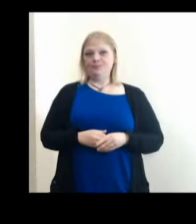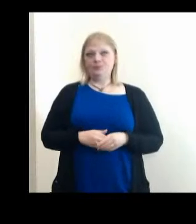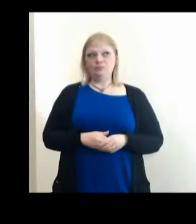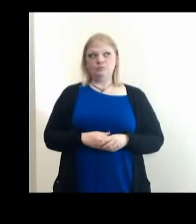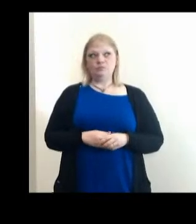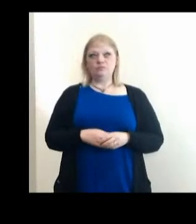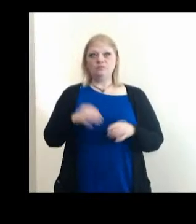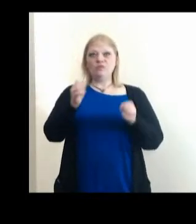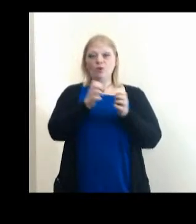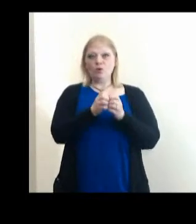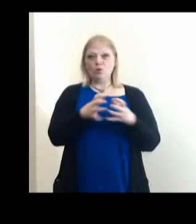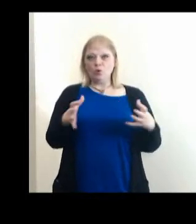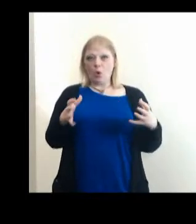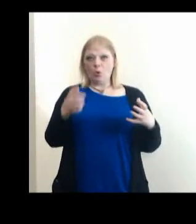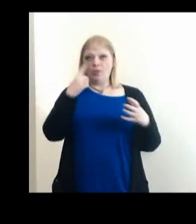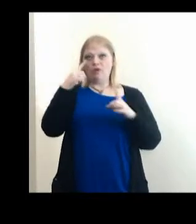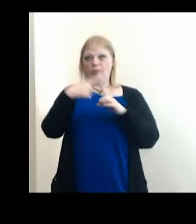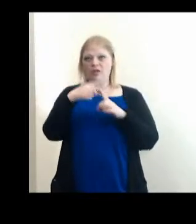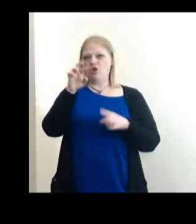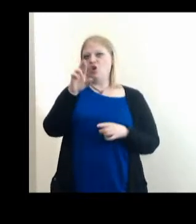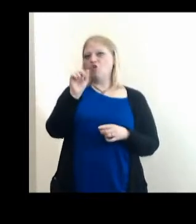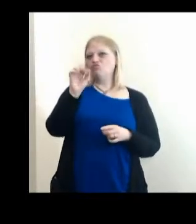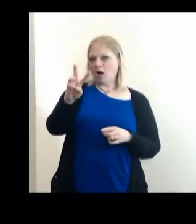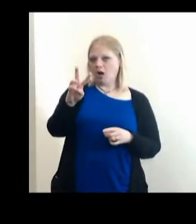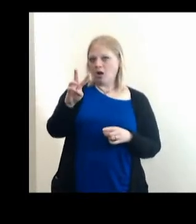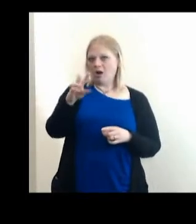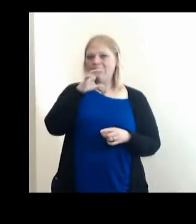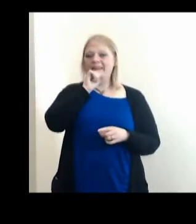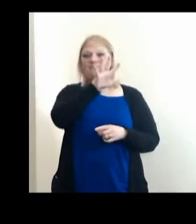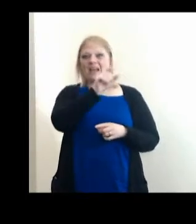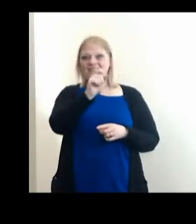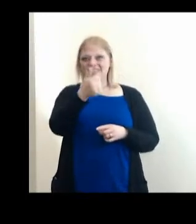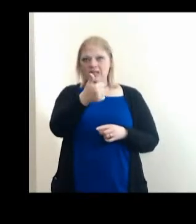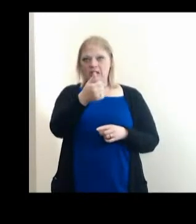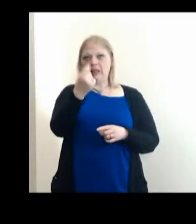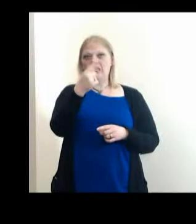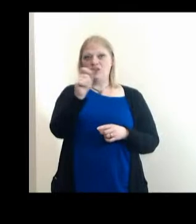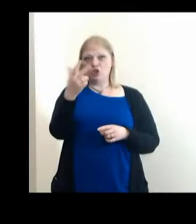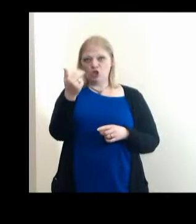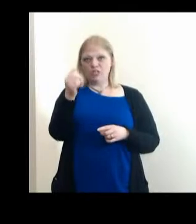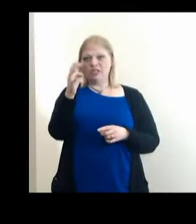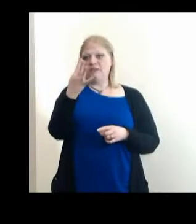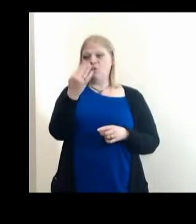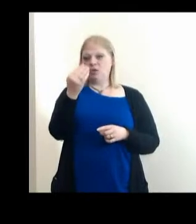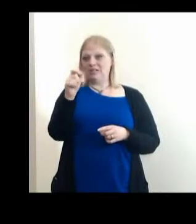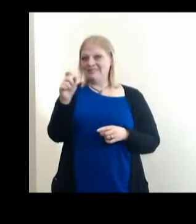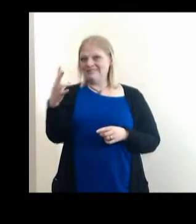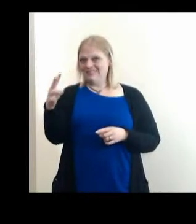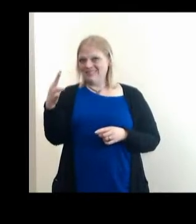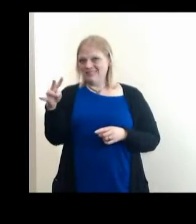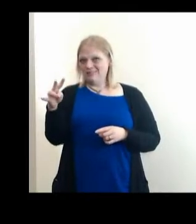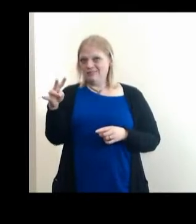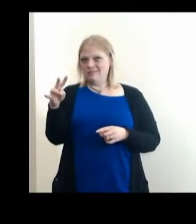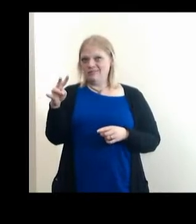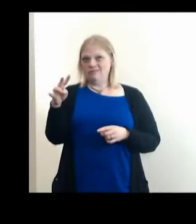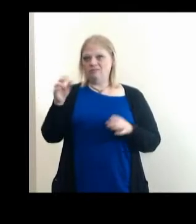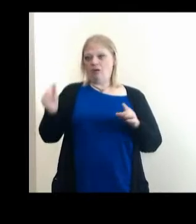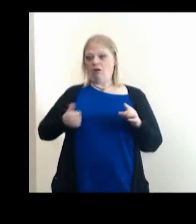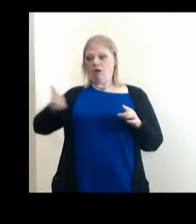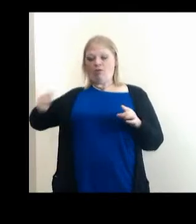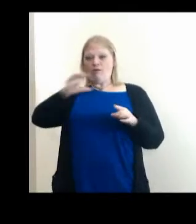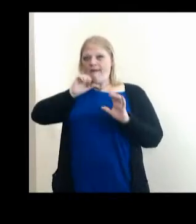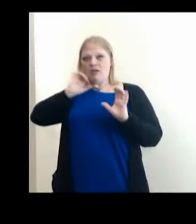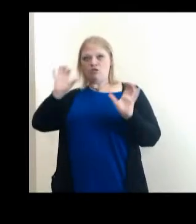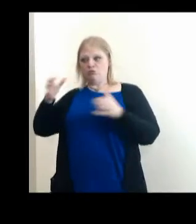the growth in cases, in raw cases from 5 to 10, 11 to 13, 14 to 17. And every other age